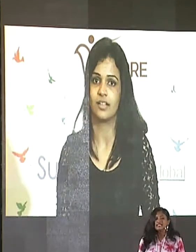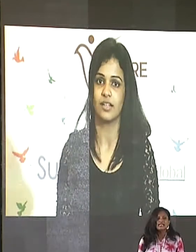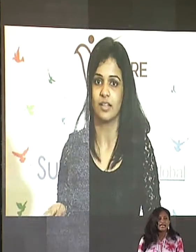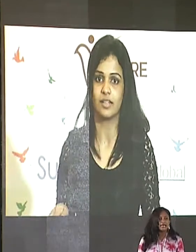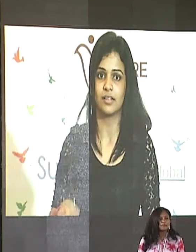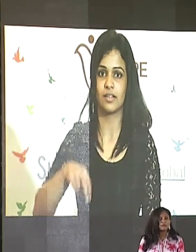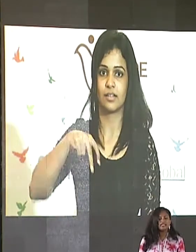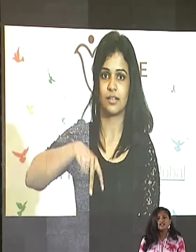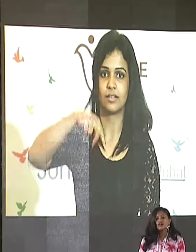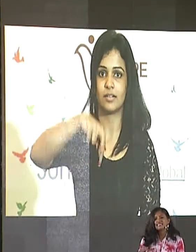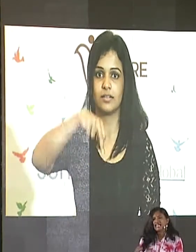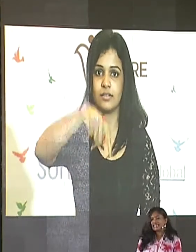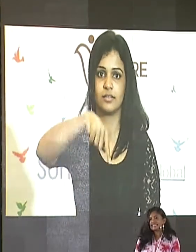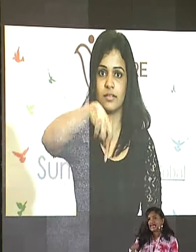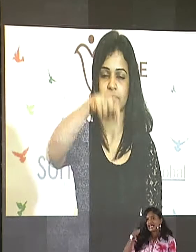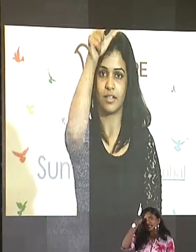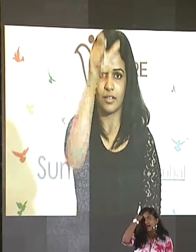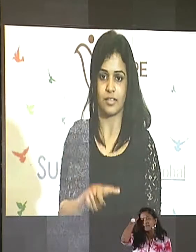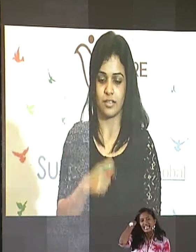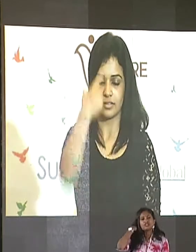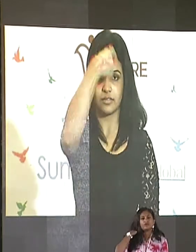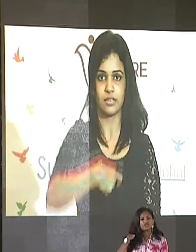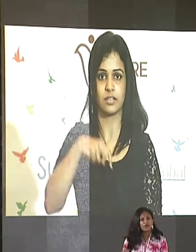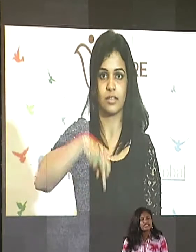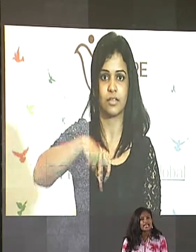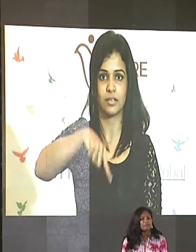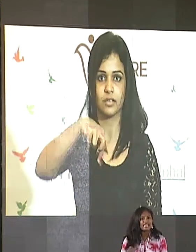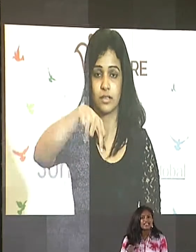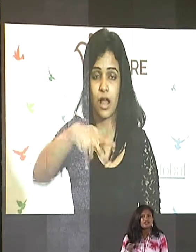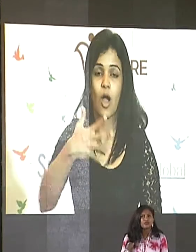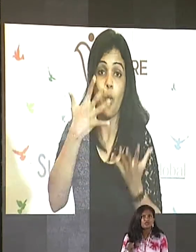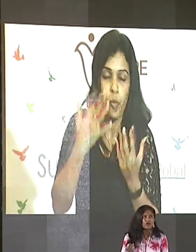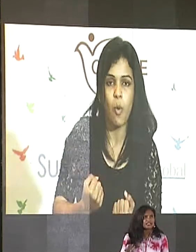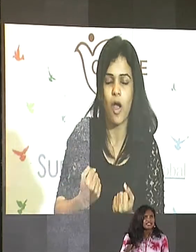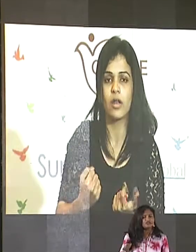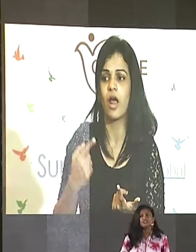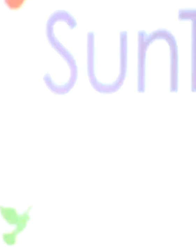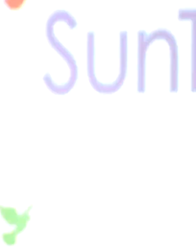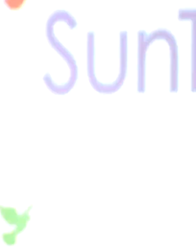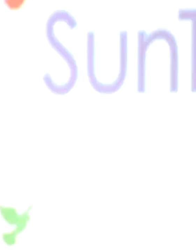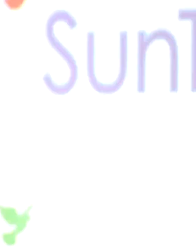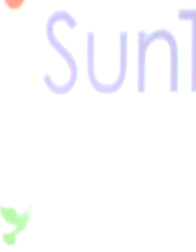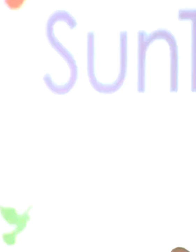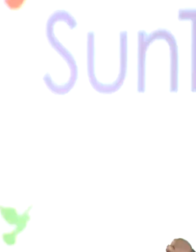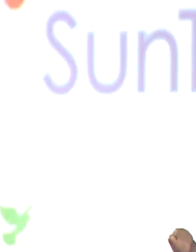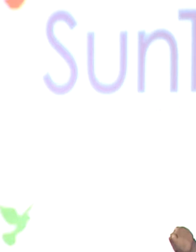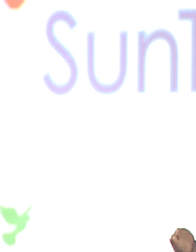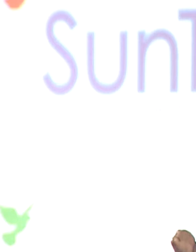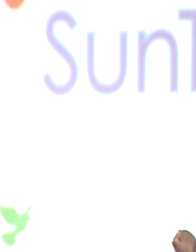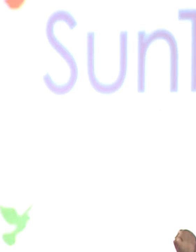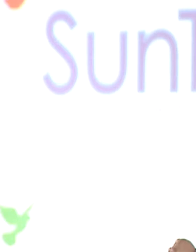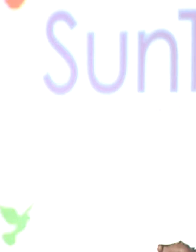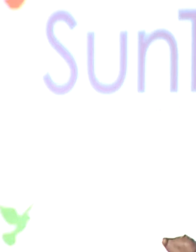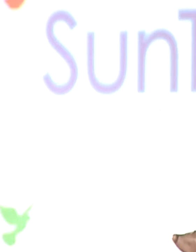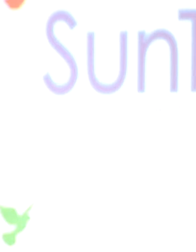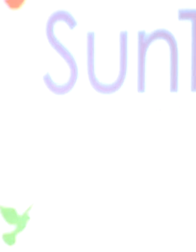exterior. But along the line, I began to enjoy it. I began to enjoy the adrenaline rush. I began